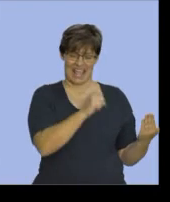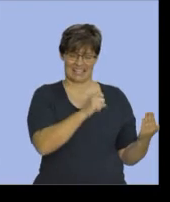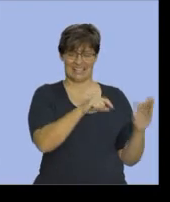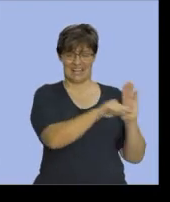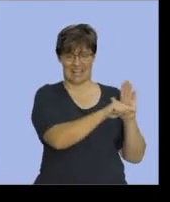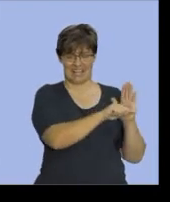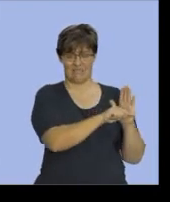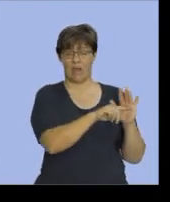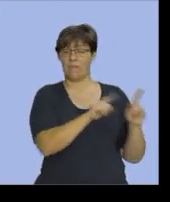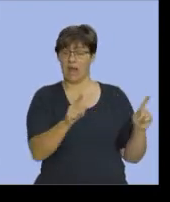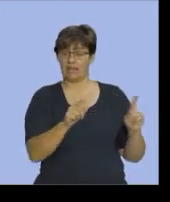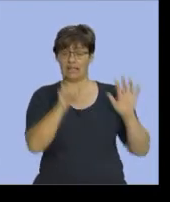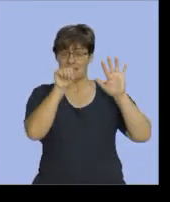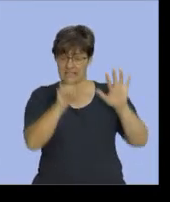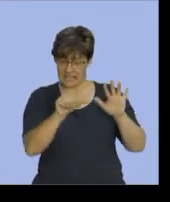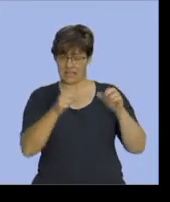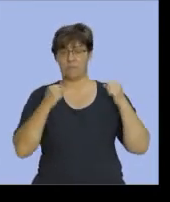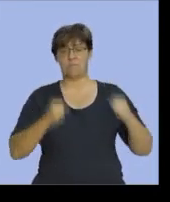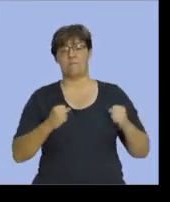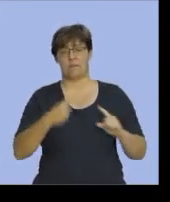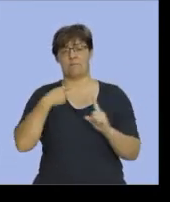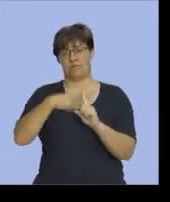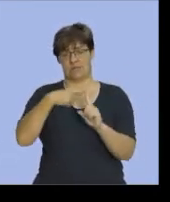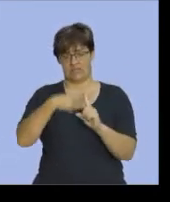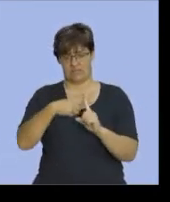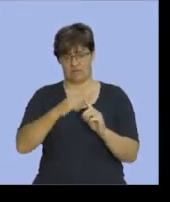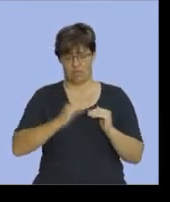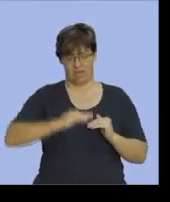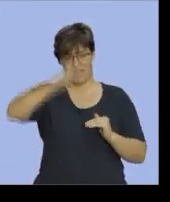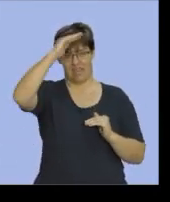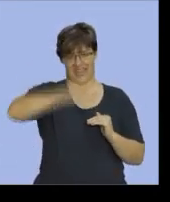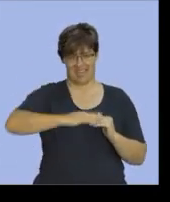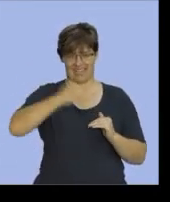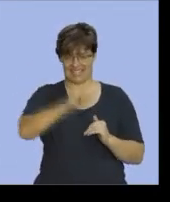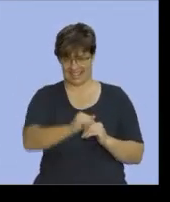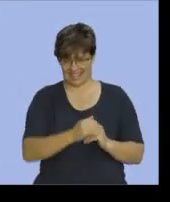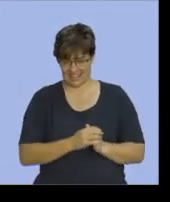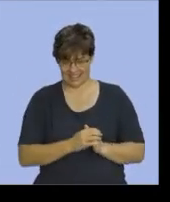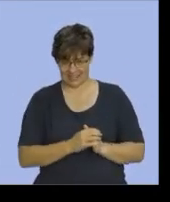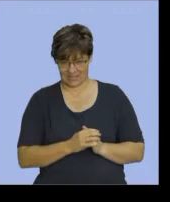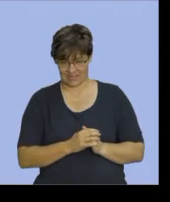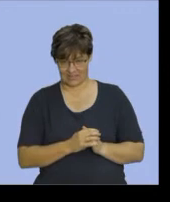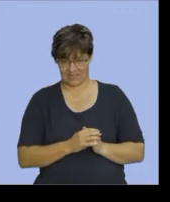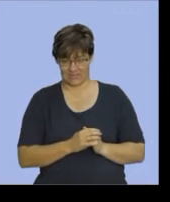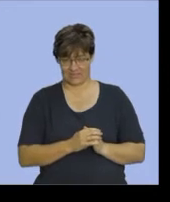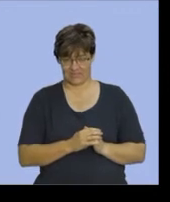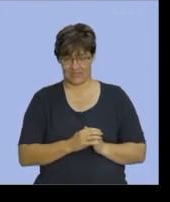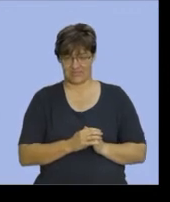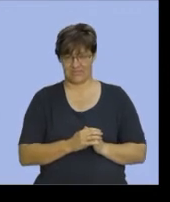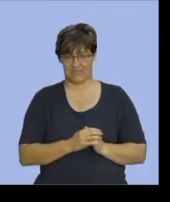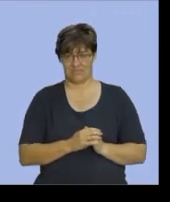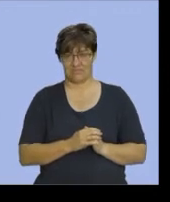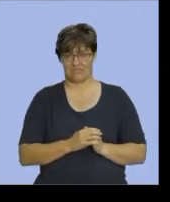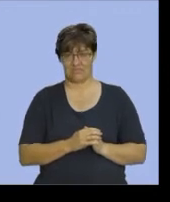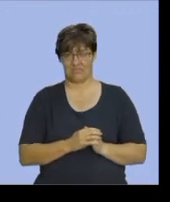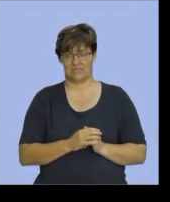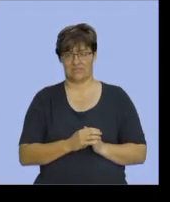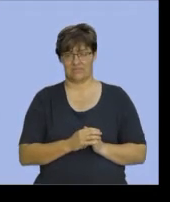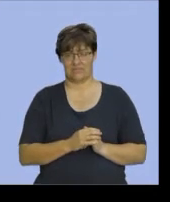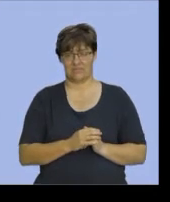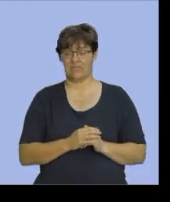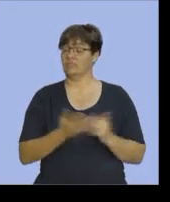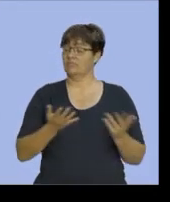side of the x-axis, but the 6 will remain a positive because we're still above the